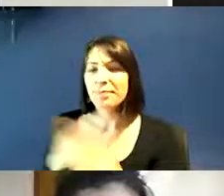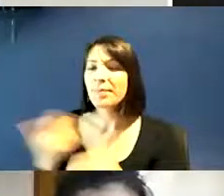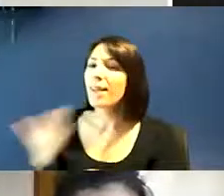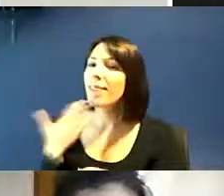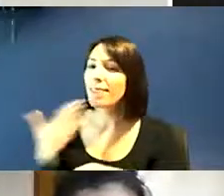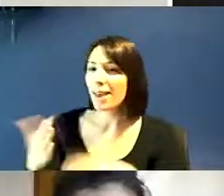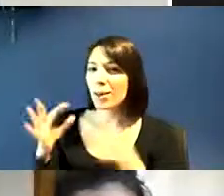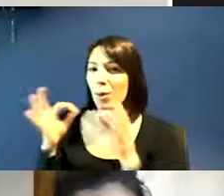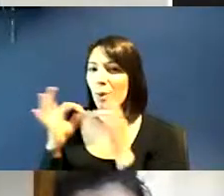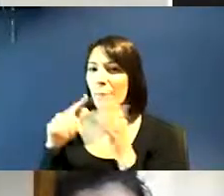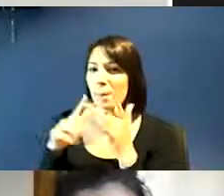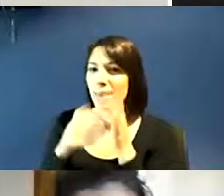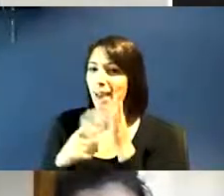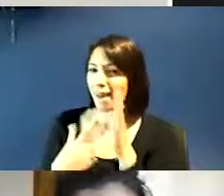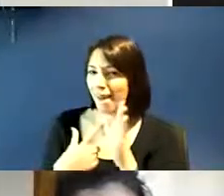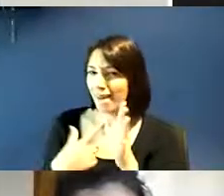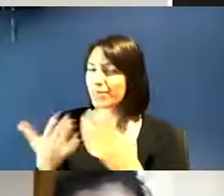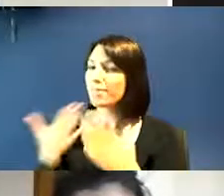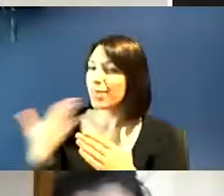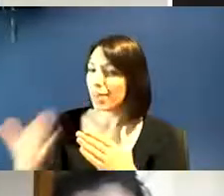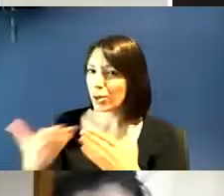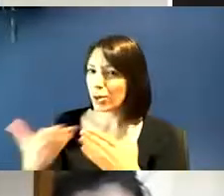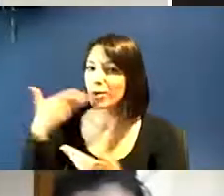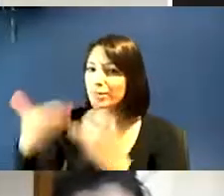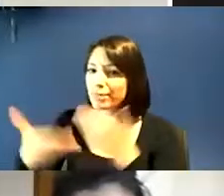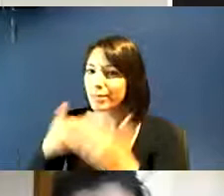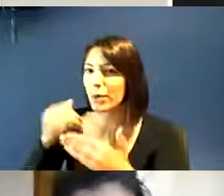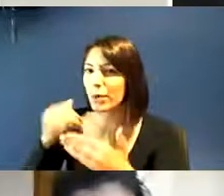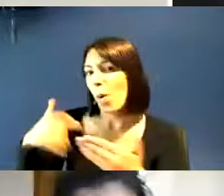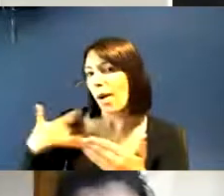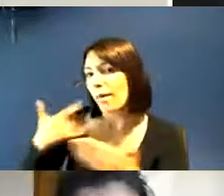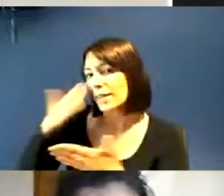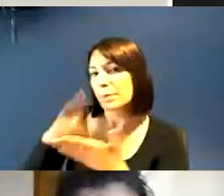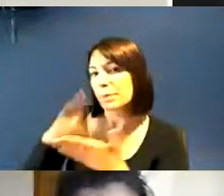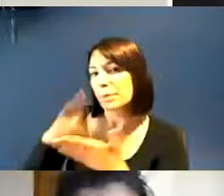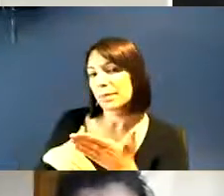share that lived experience with everybody. It's really wonderful to hear. Thank you.